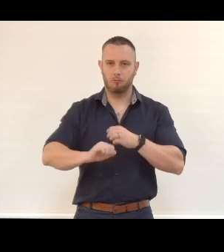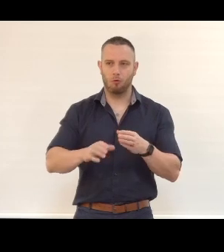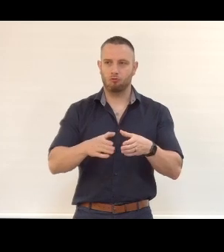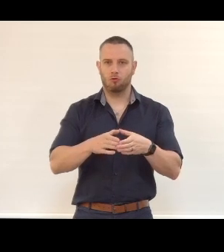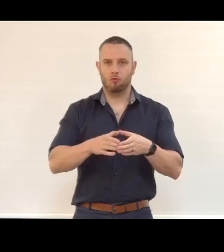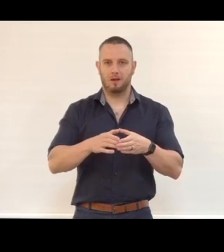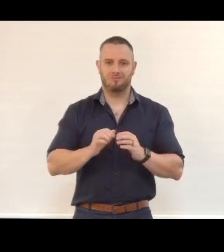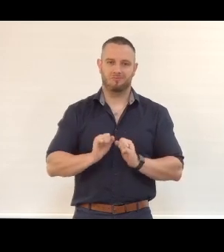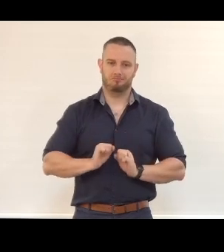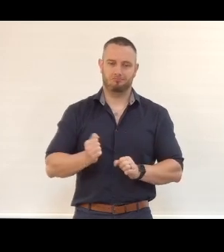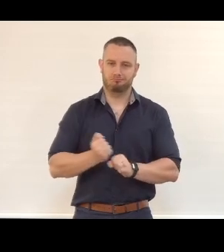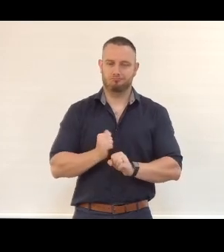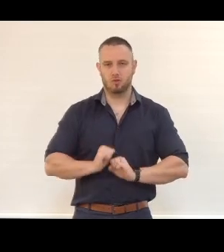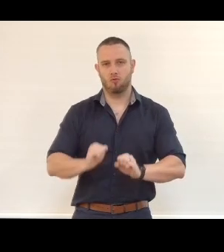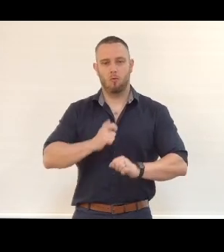their personal research.